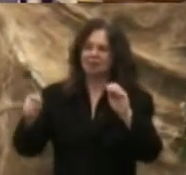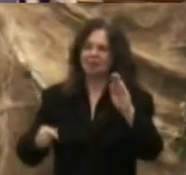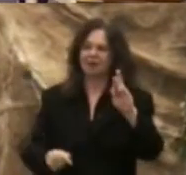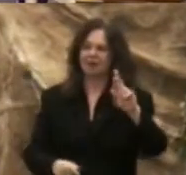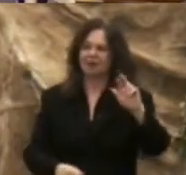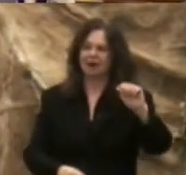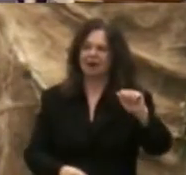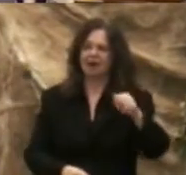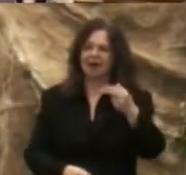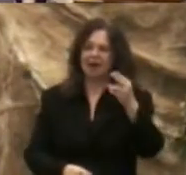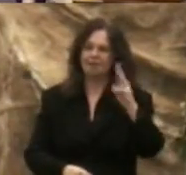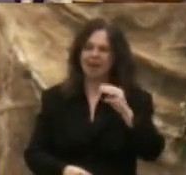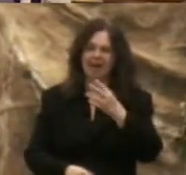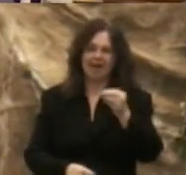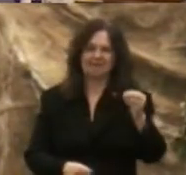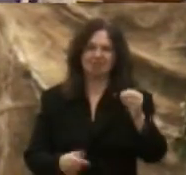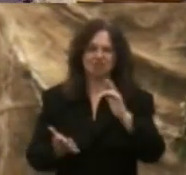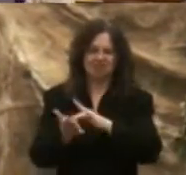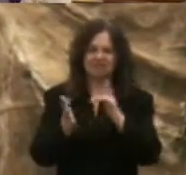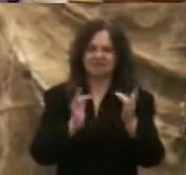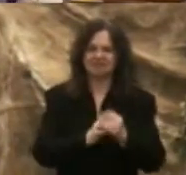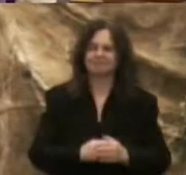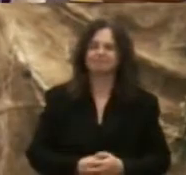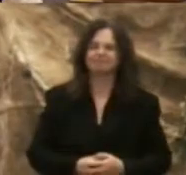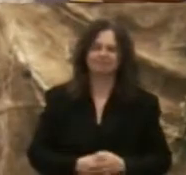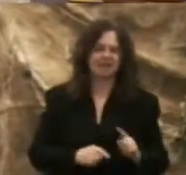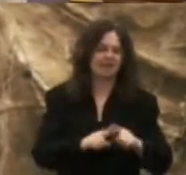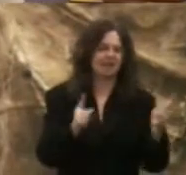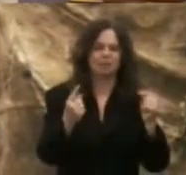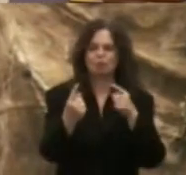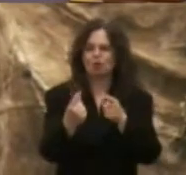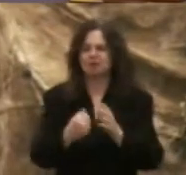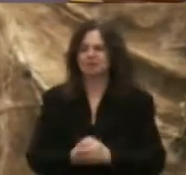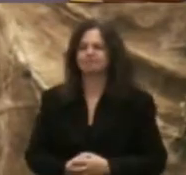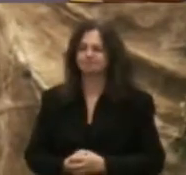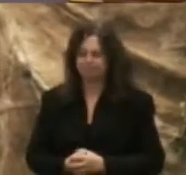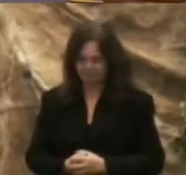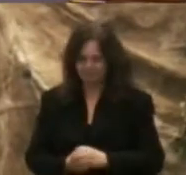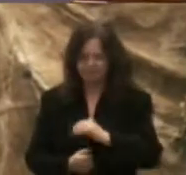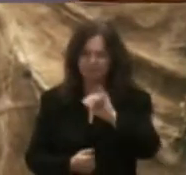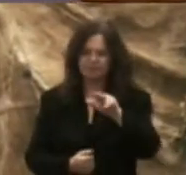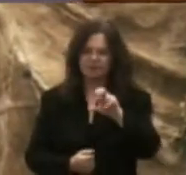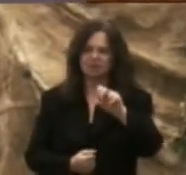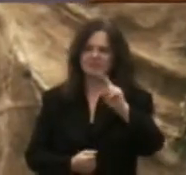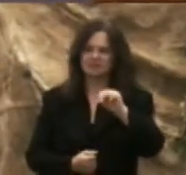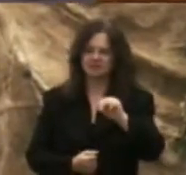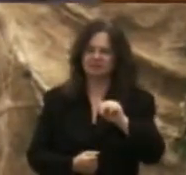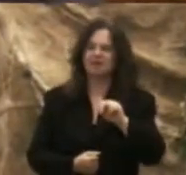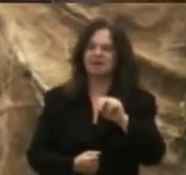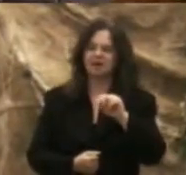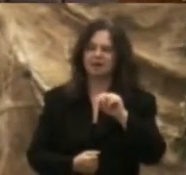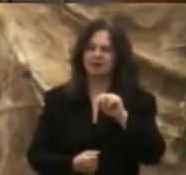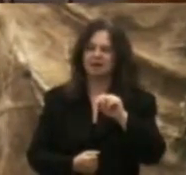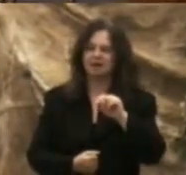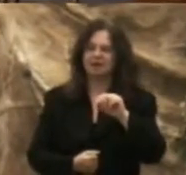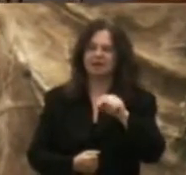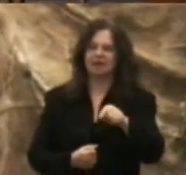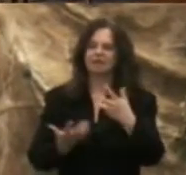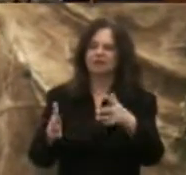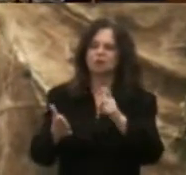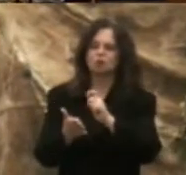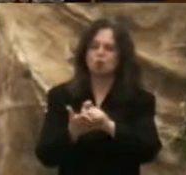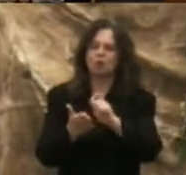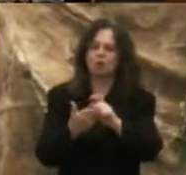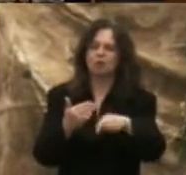Jesus. Chester Hairston has written one of those spirituals called Poor Man Lazarus. It